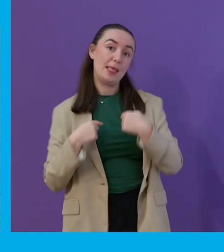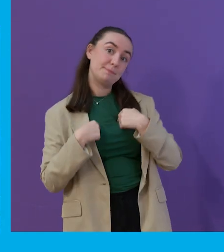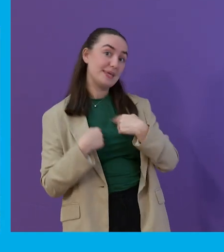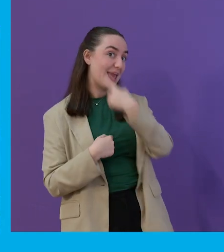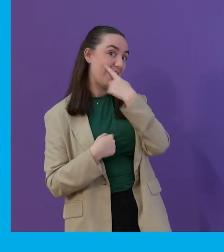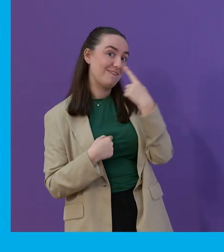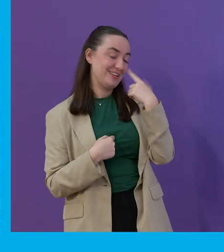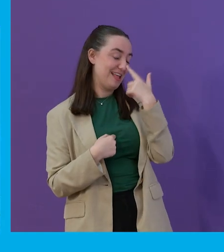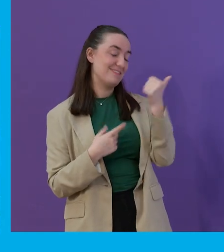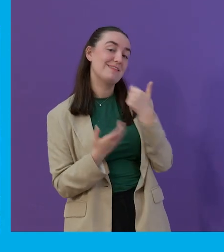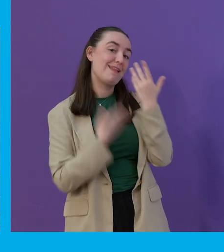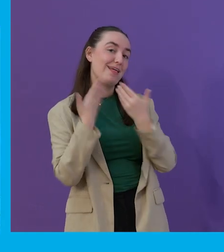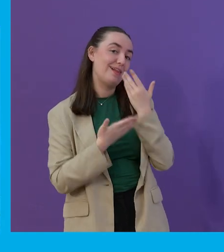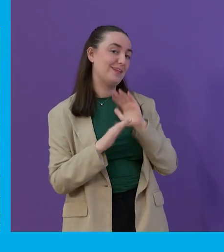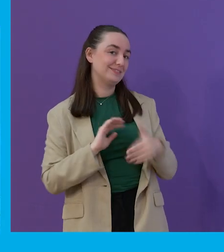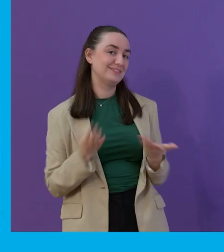next committee session as well.